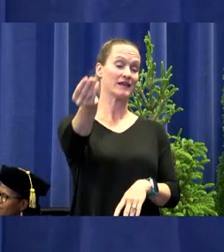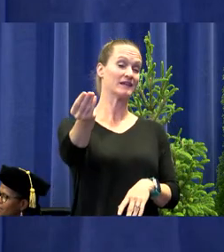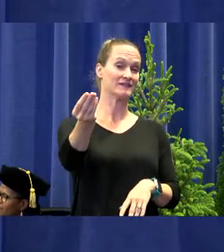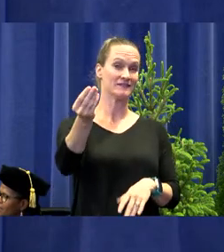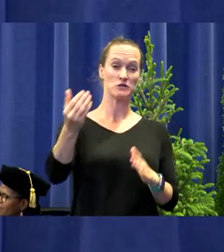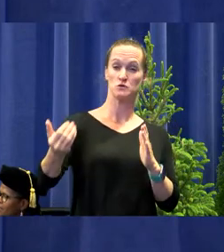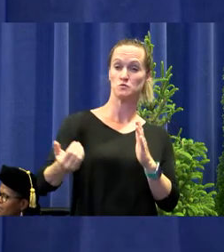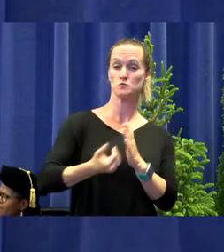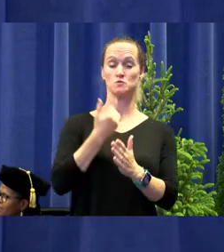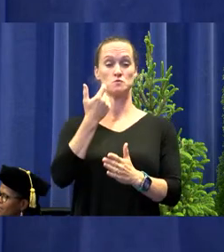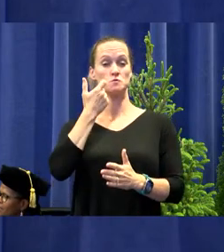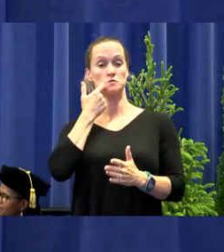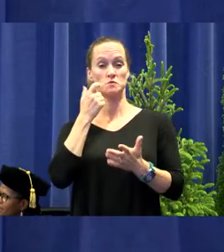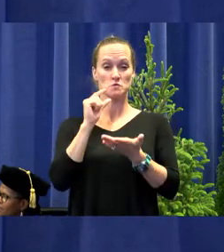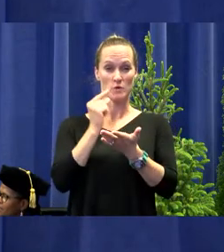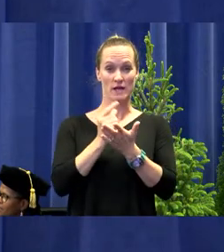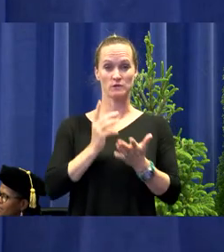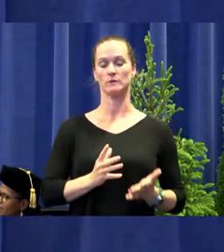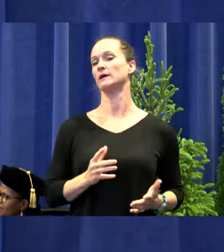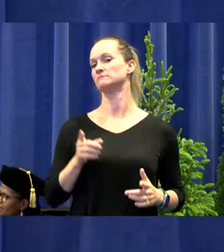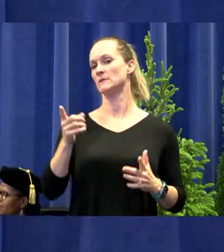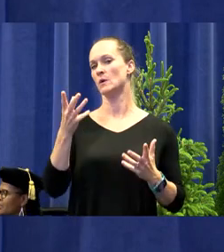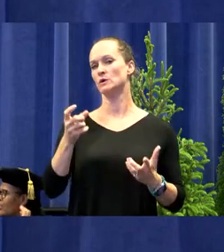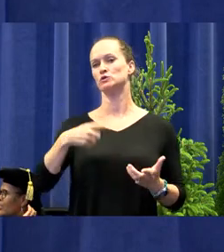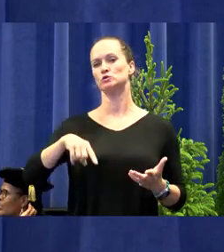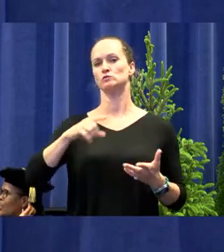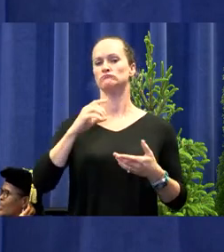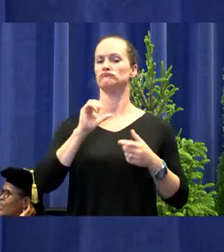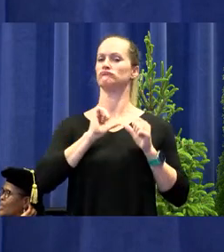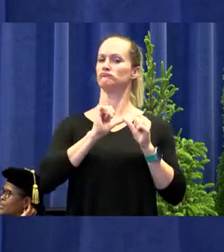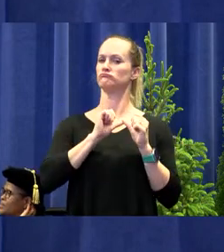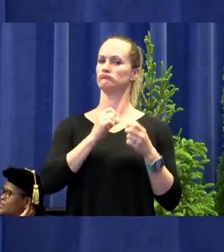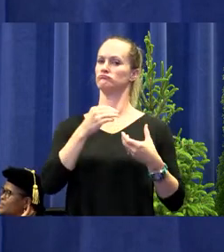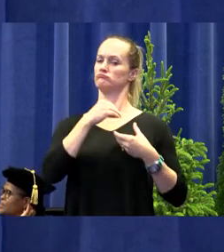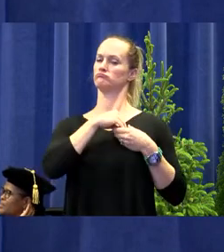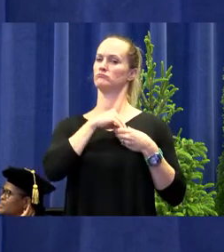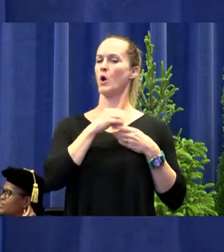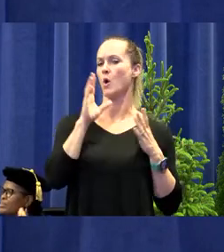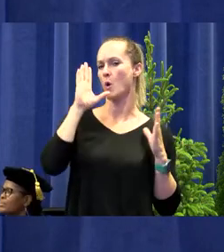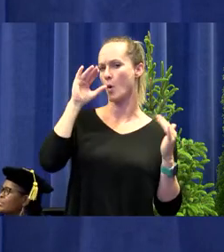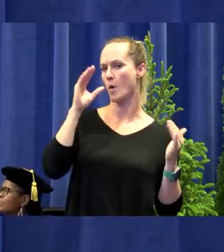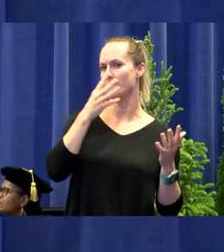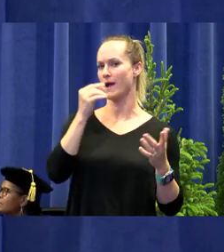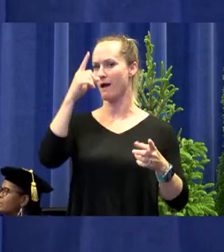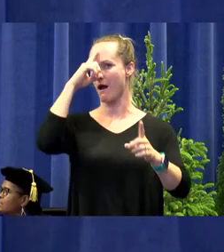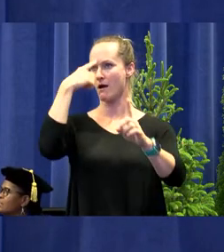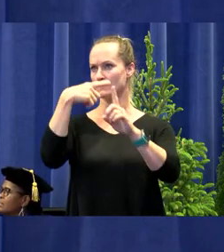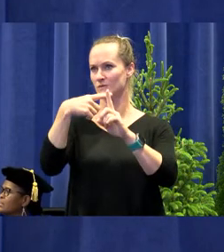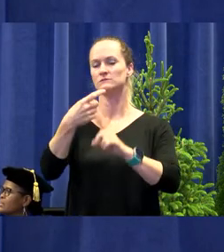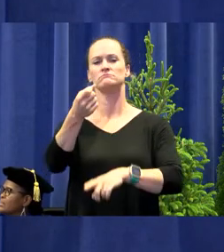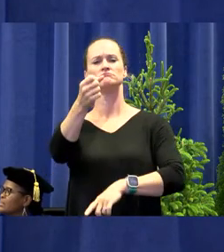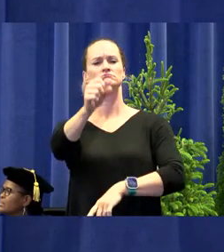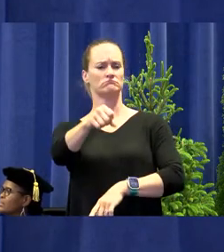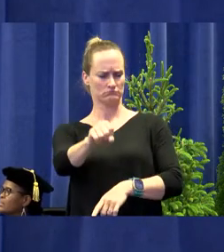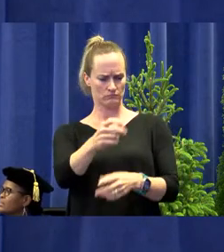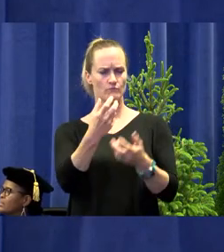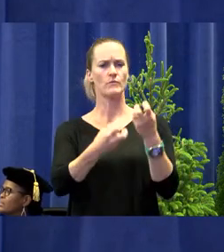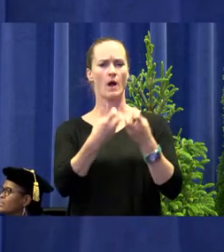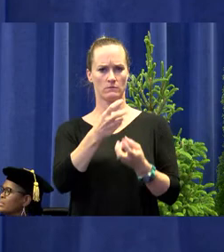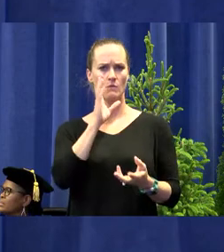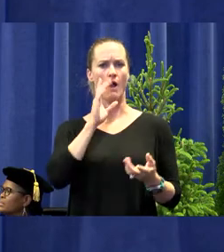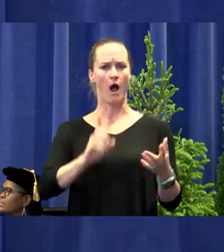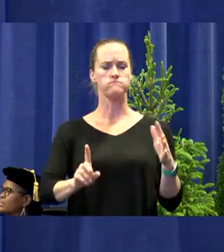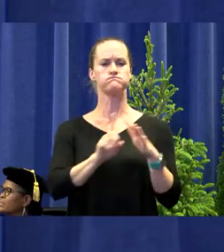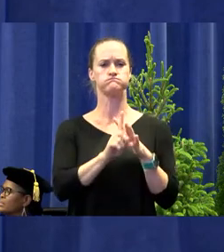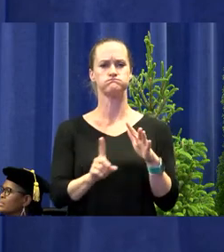Western Washington University, you should do so with hope and with optimism. The problems we face are real, but they are solvable, and you are the